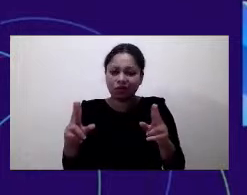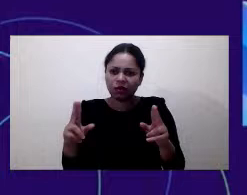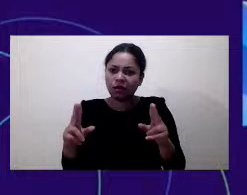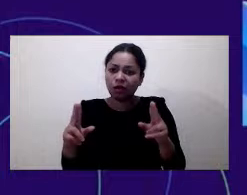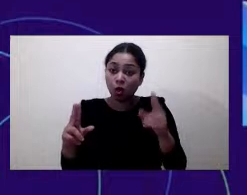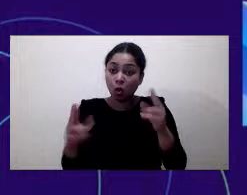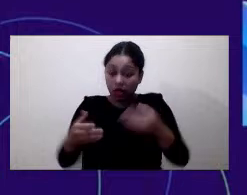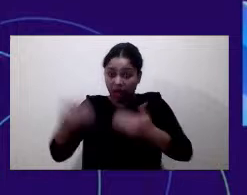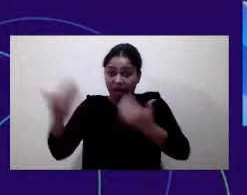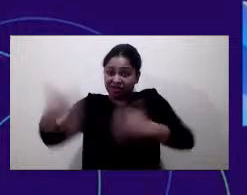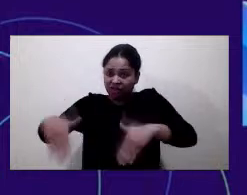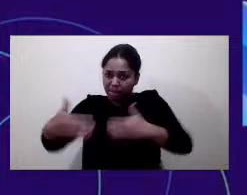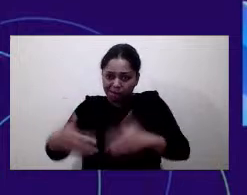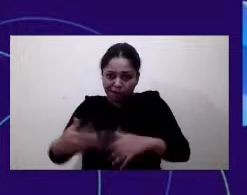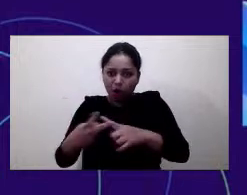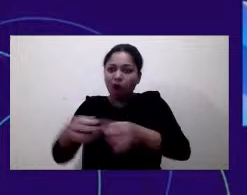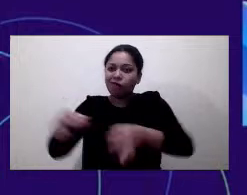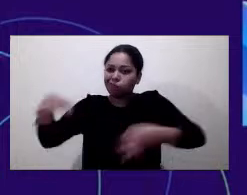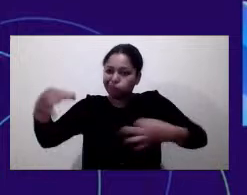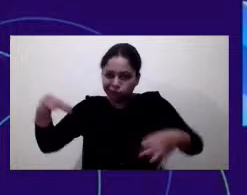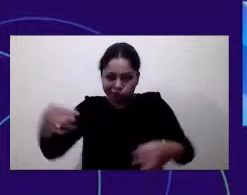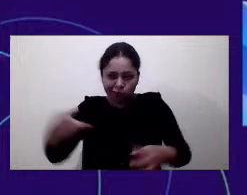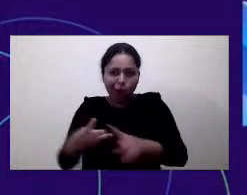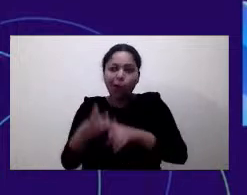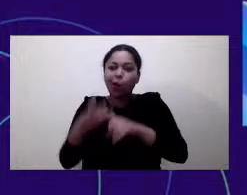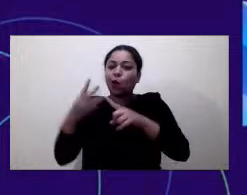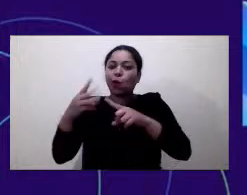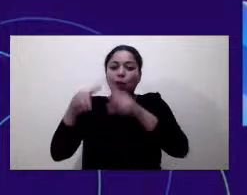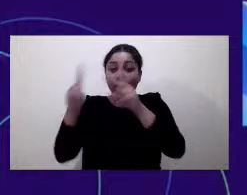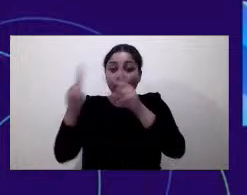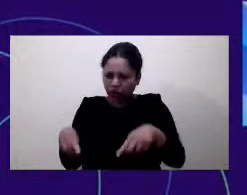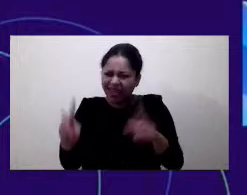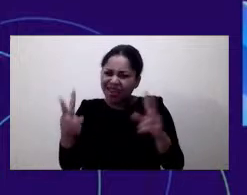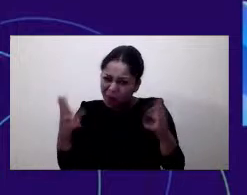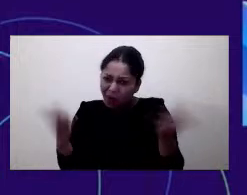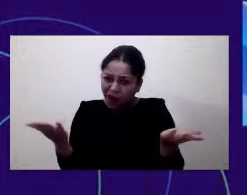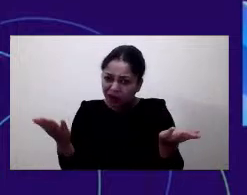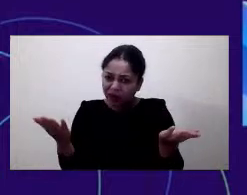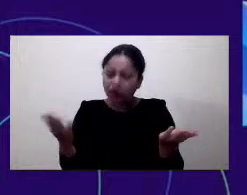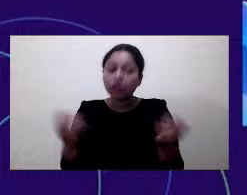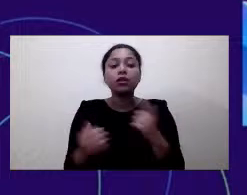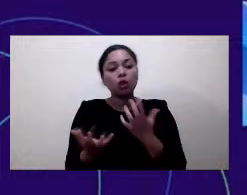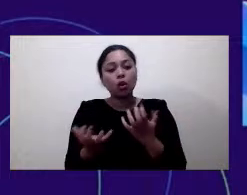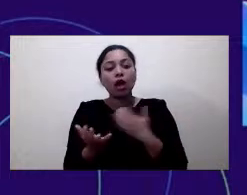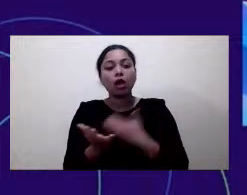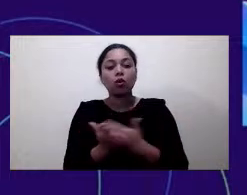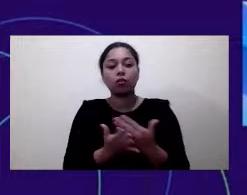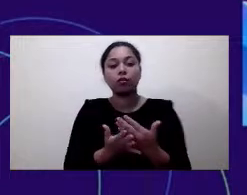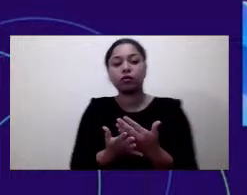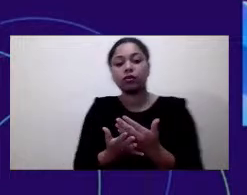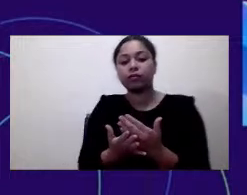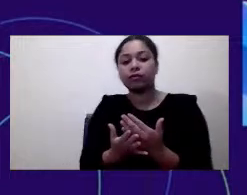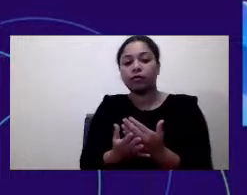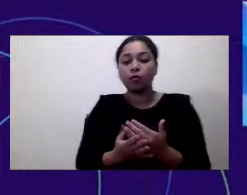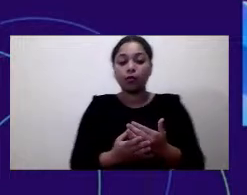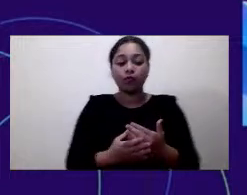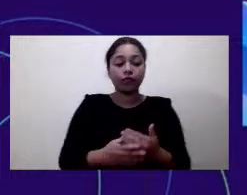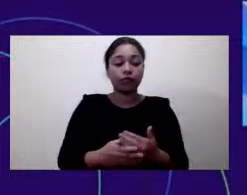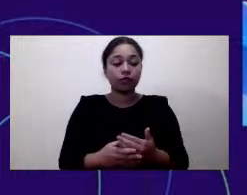exam or project. So let's start by having some assessment on 101, so we